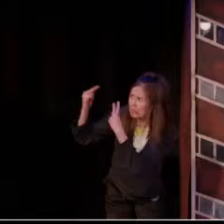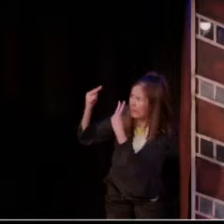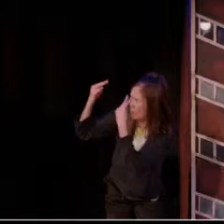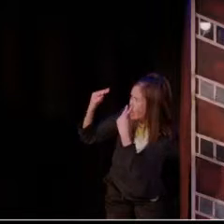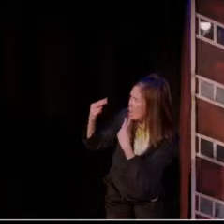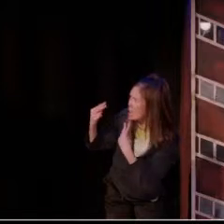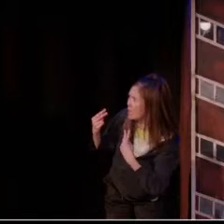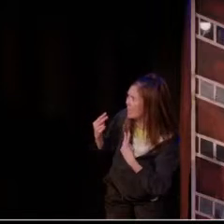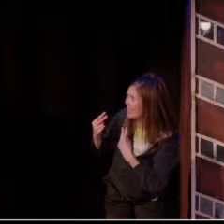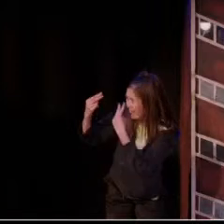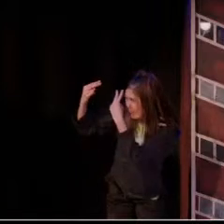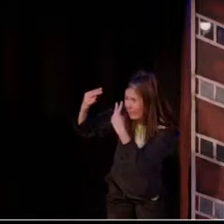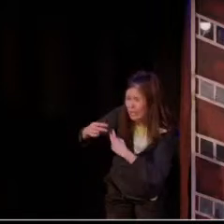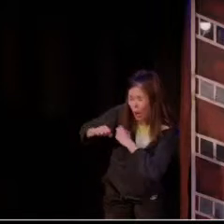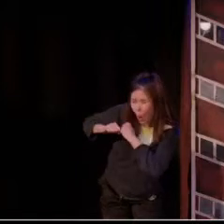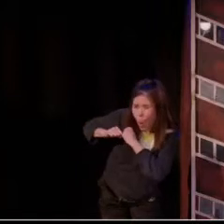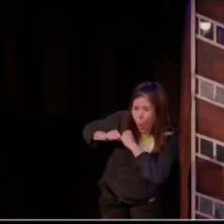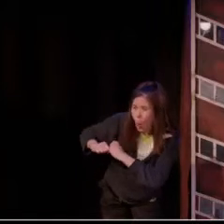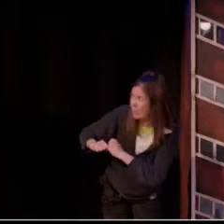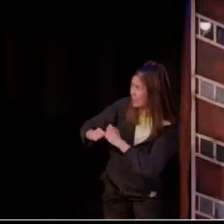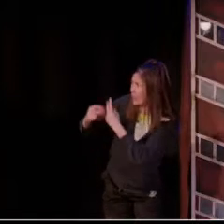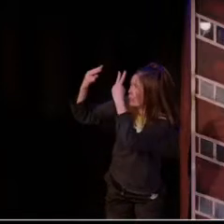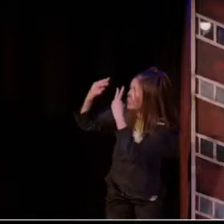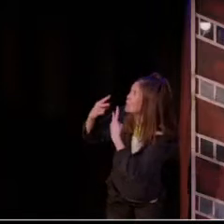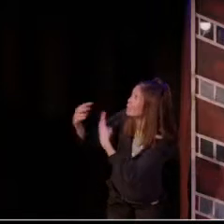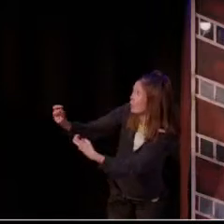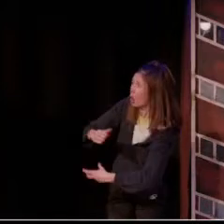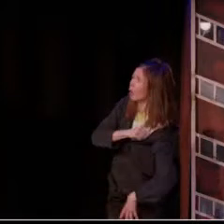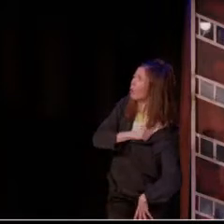my loyalty, past and present.